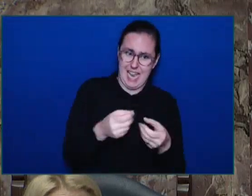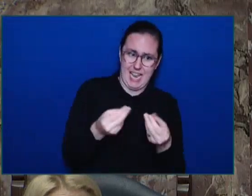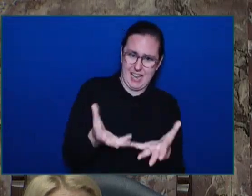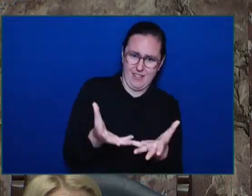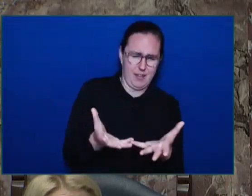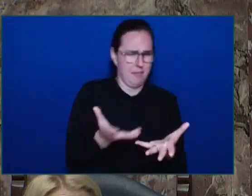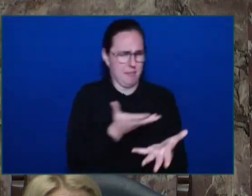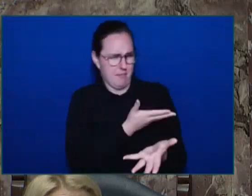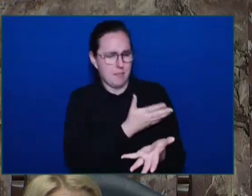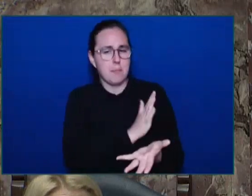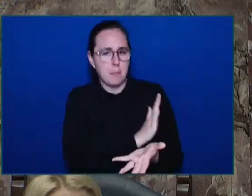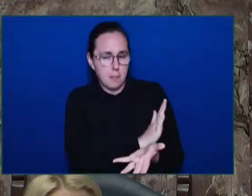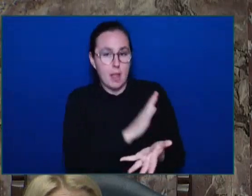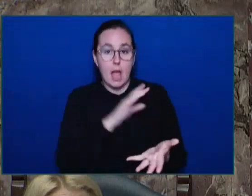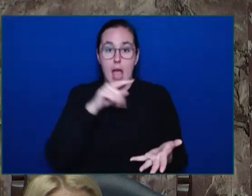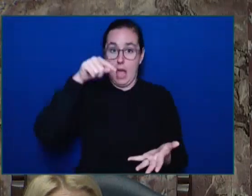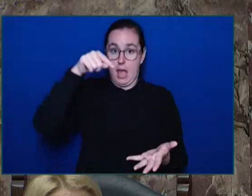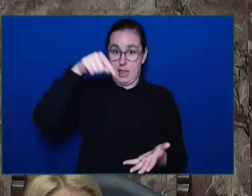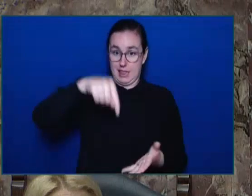try to